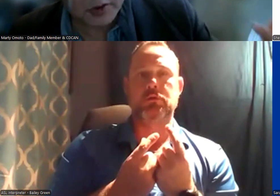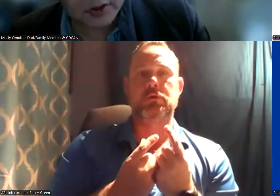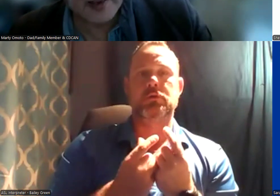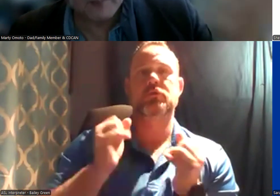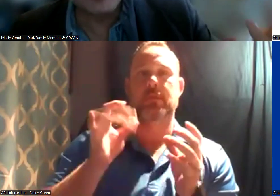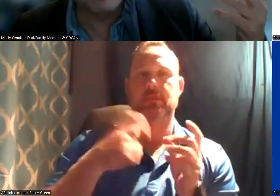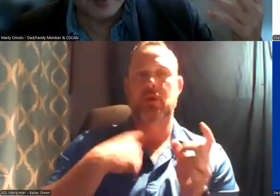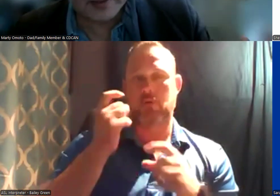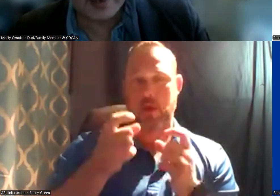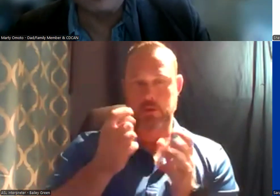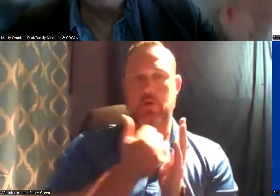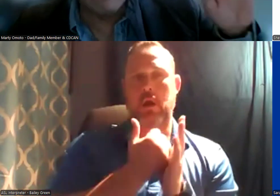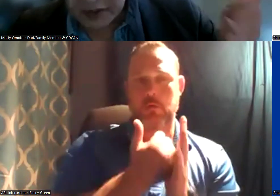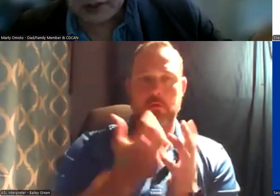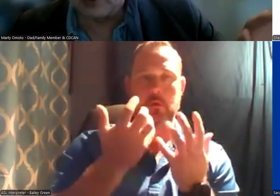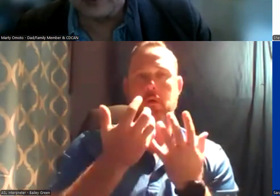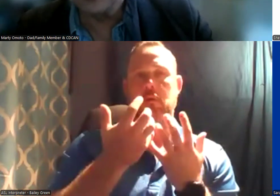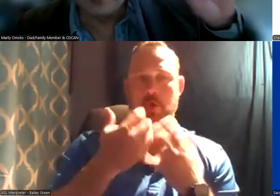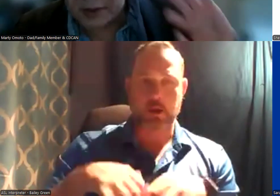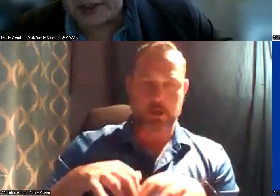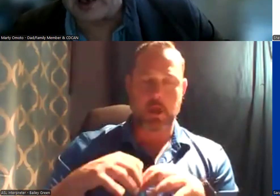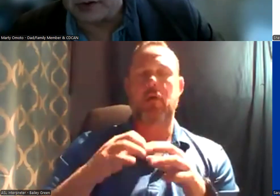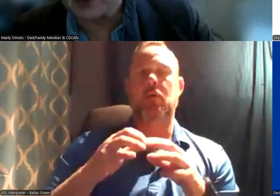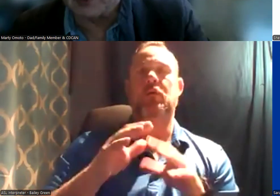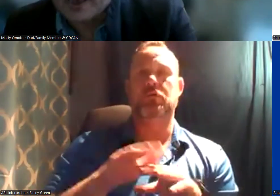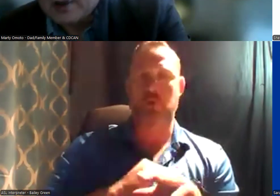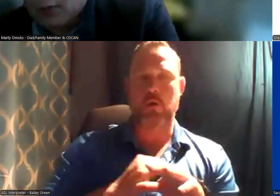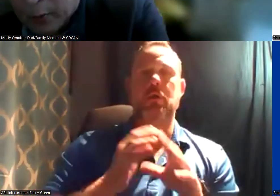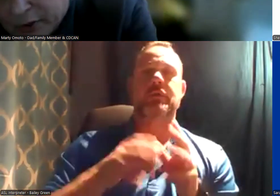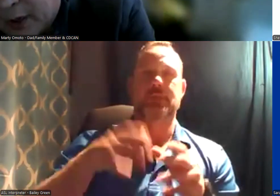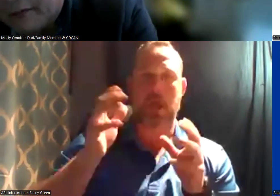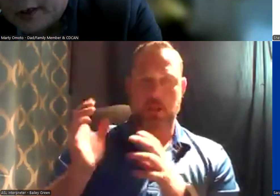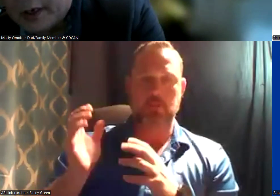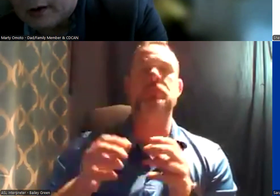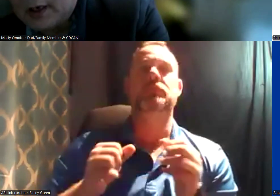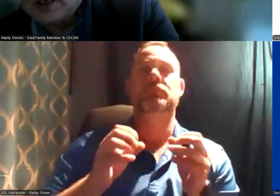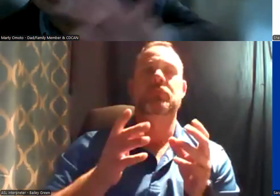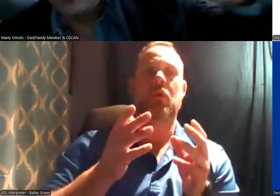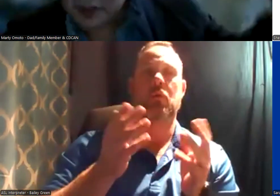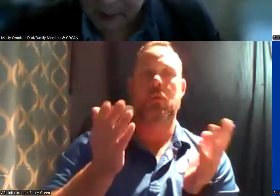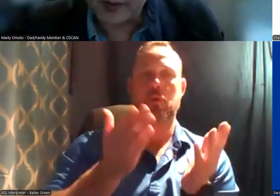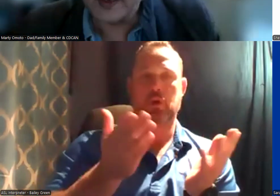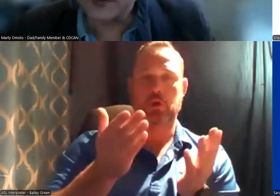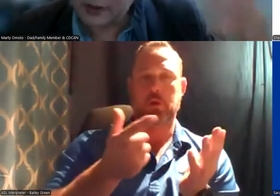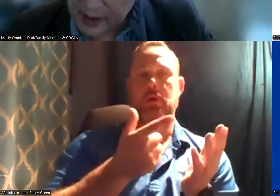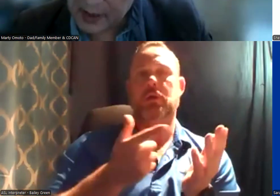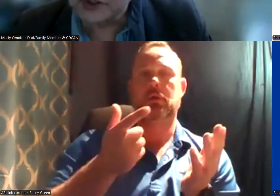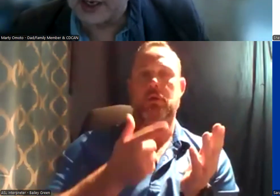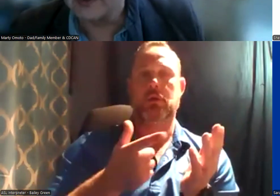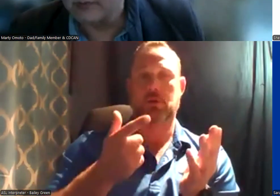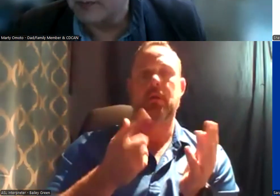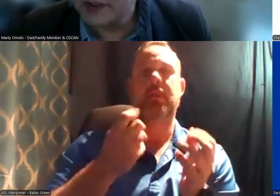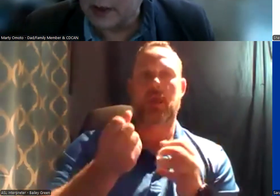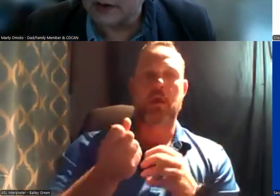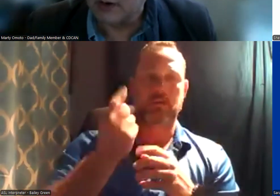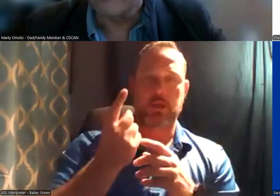our contribution in helping to break down very slowly the silos, so that what we're doing over here is something that they